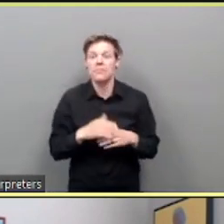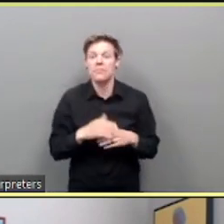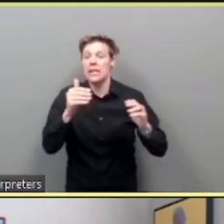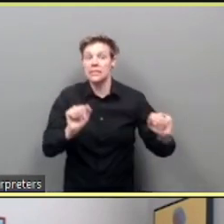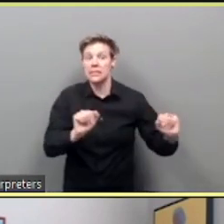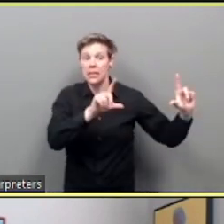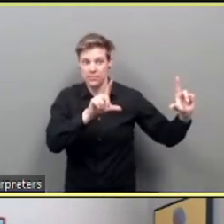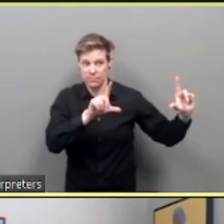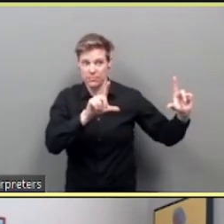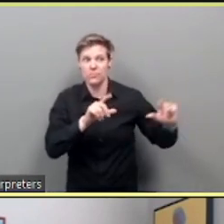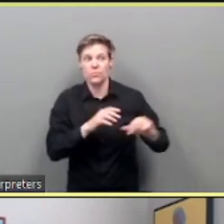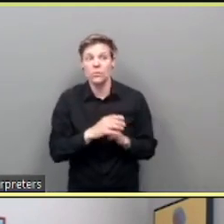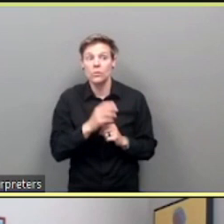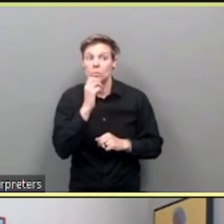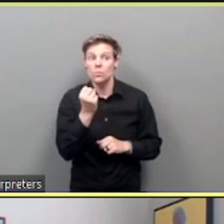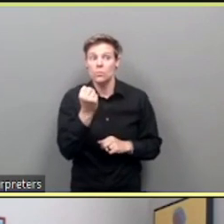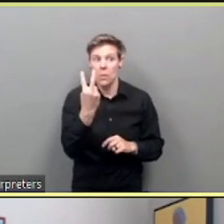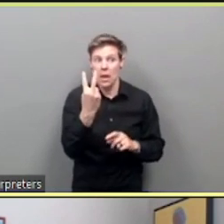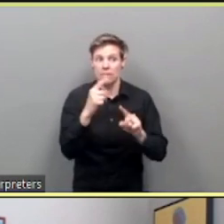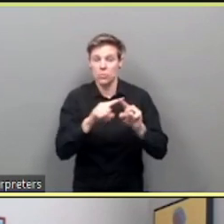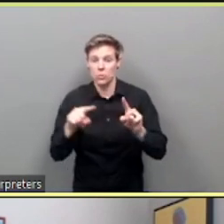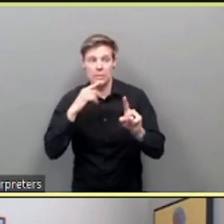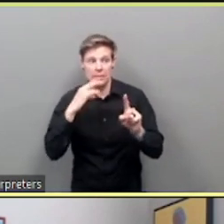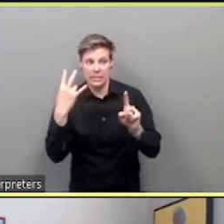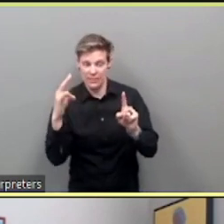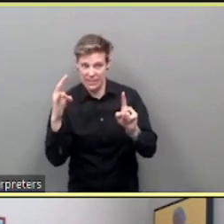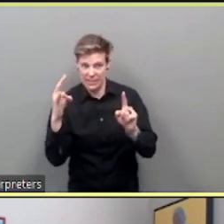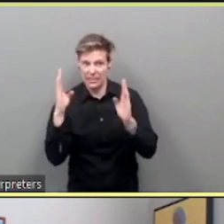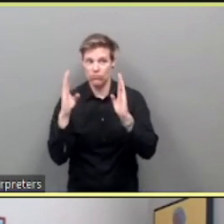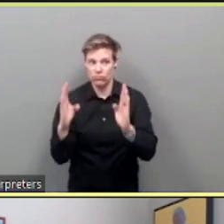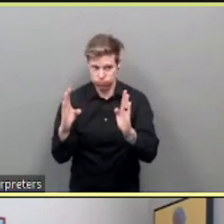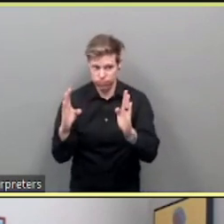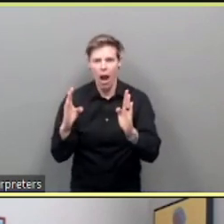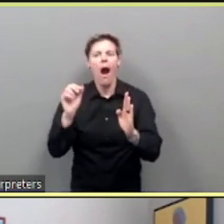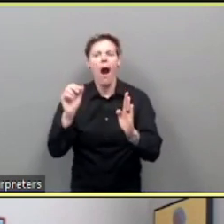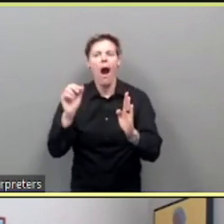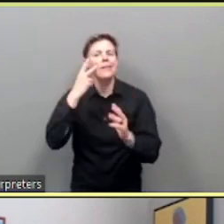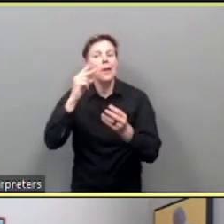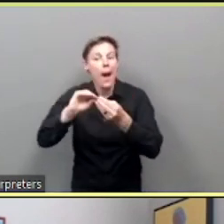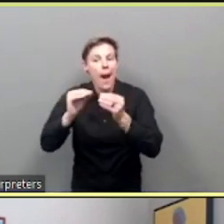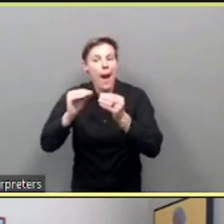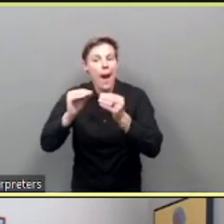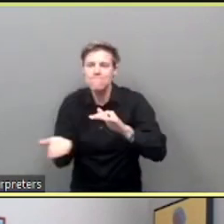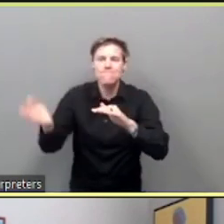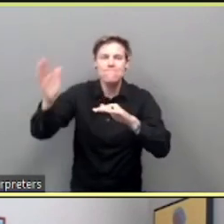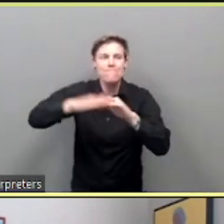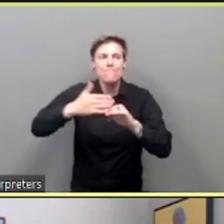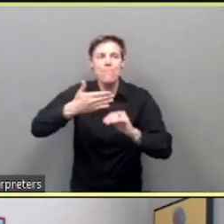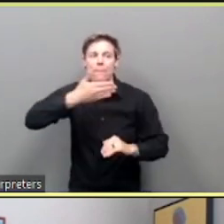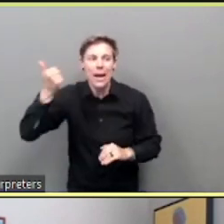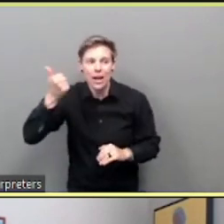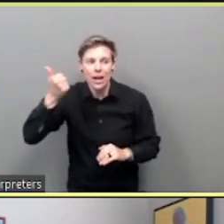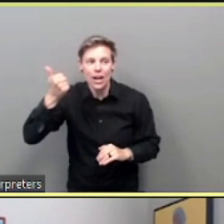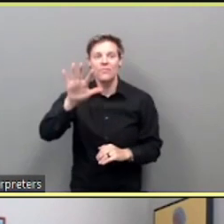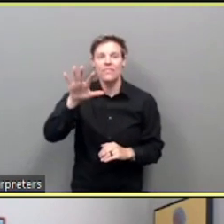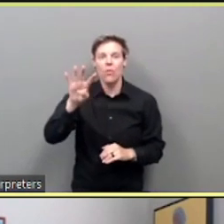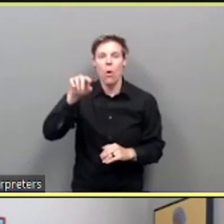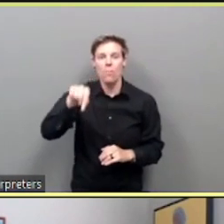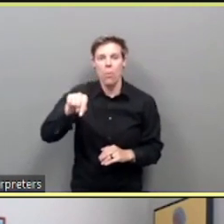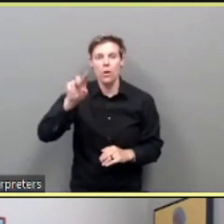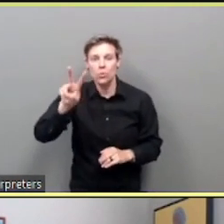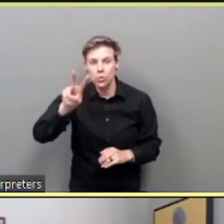to 17-year-olds, we're also continuing to increase. We have 54.2 of kids 12